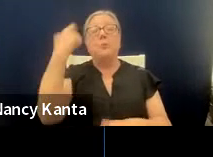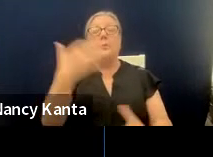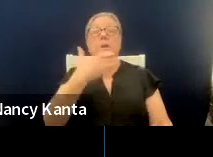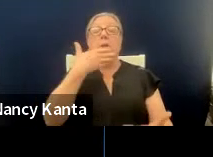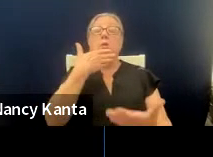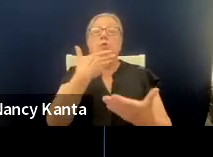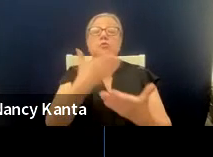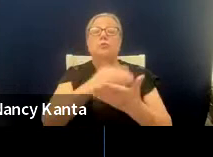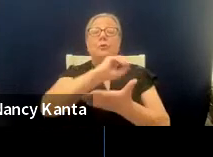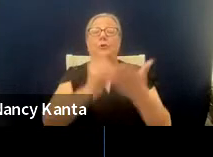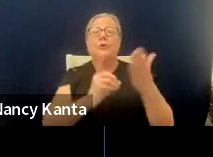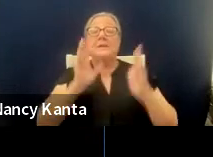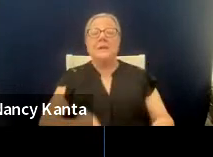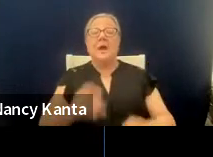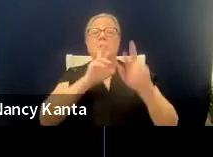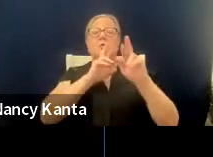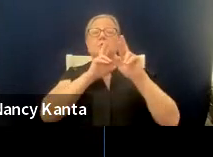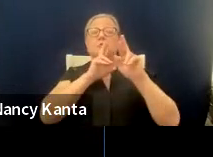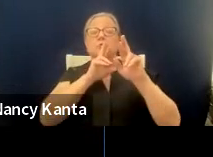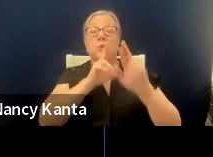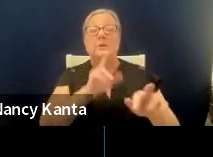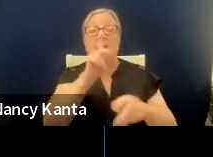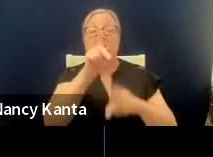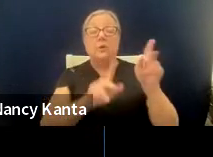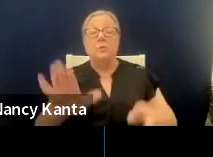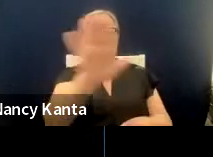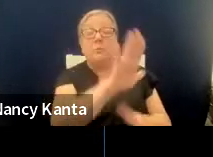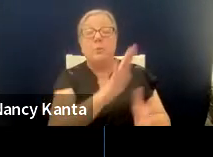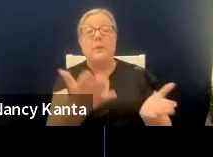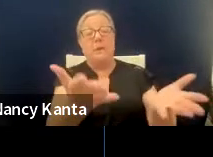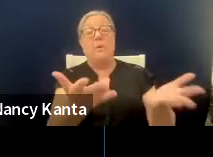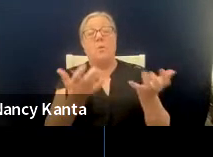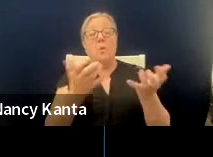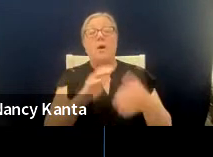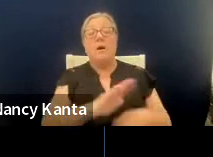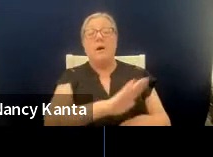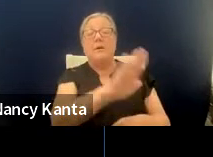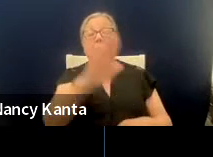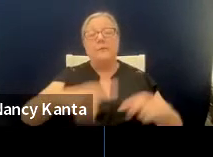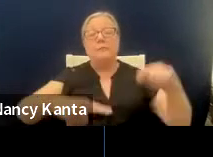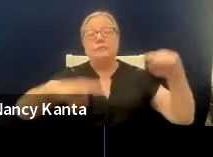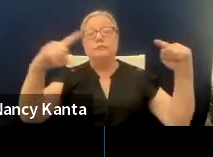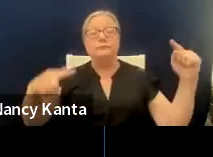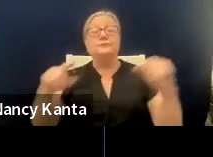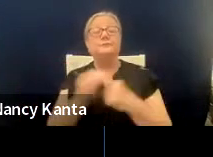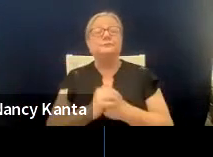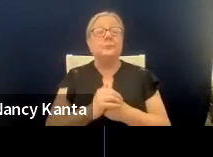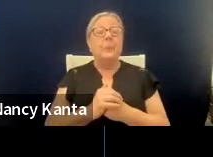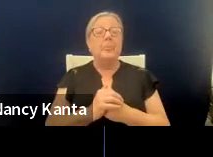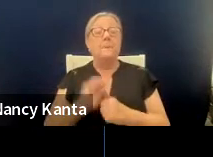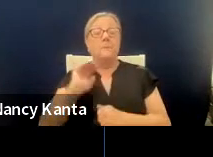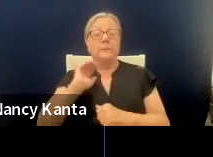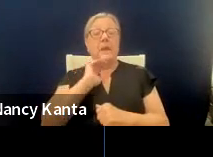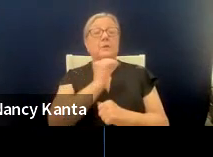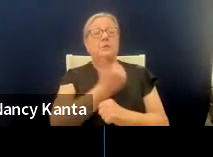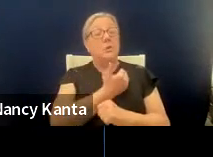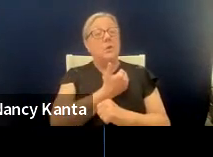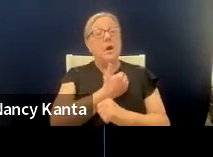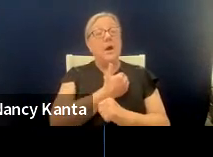people and to place. And so the diversity of our portfolio hopefully